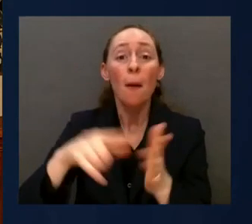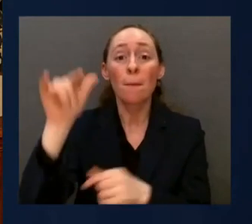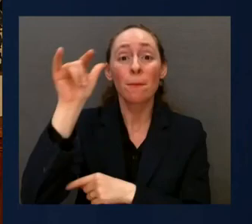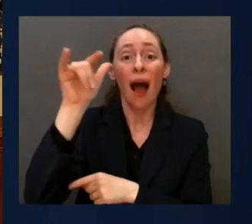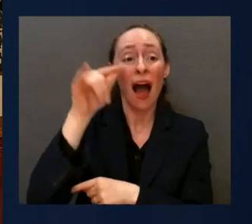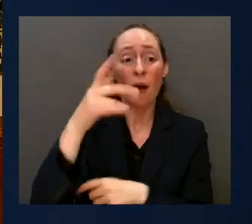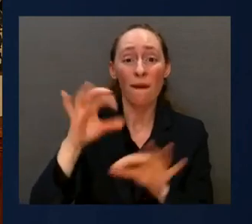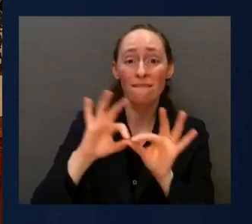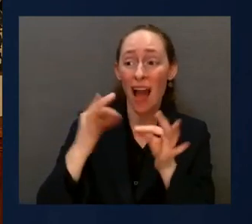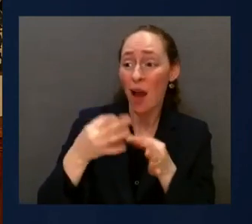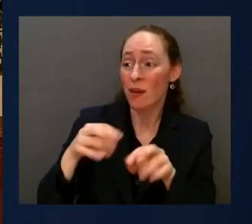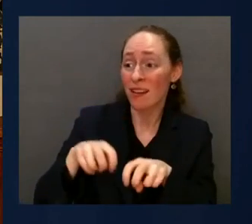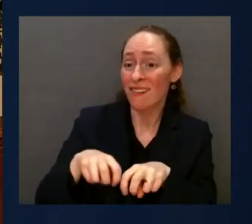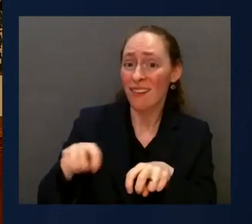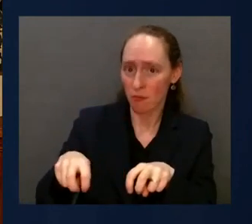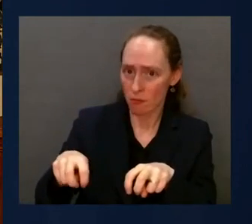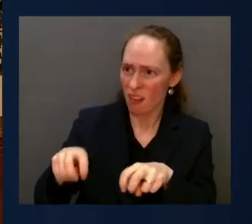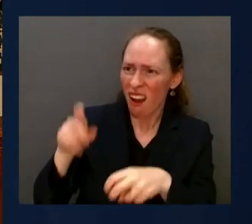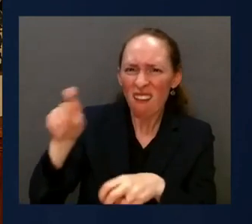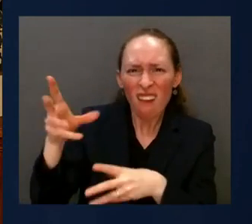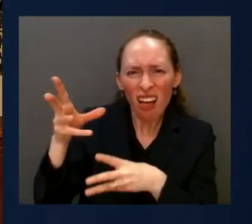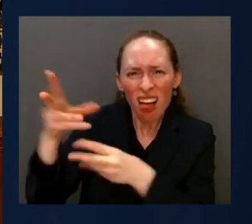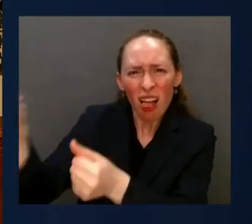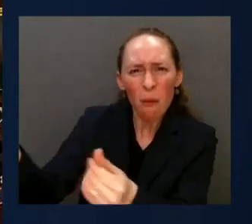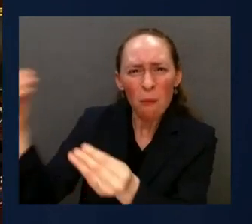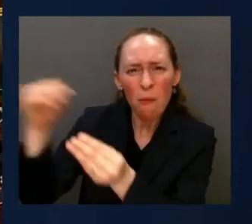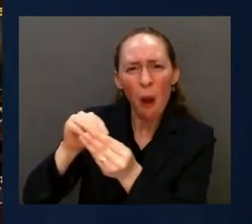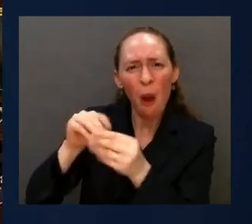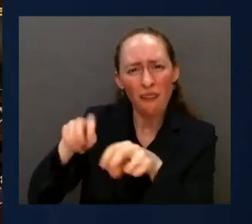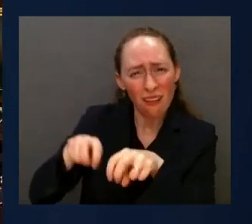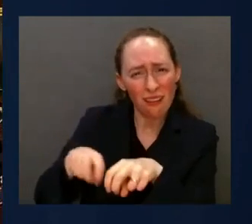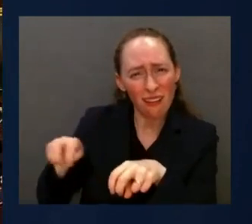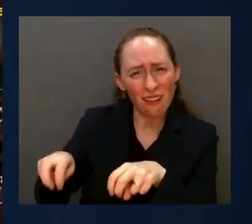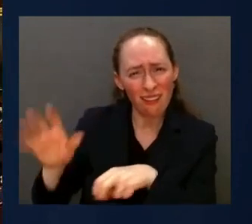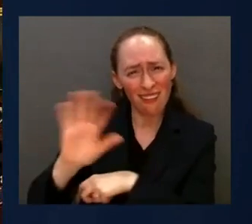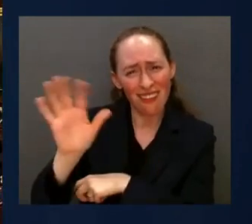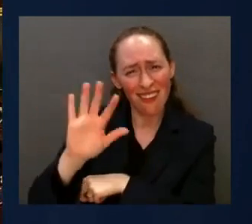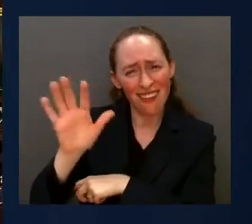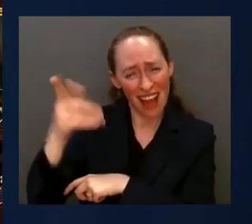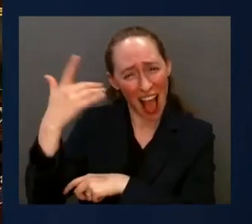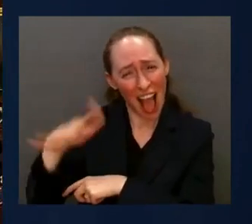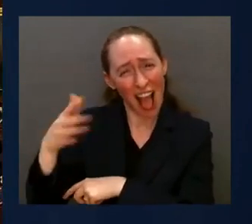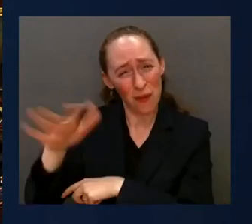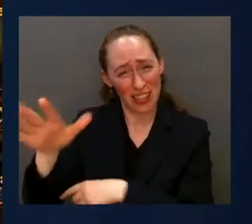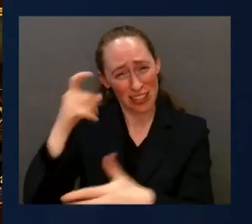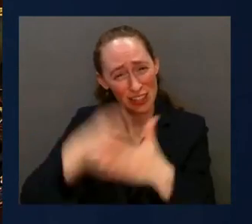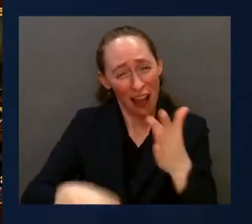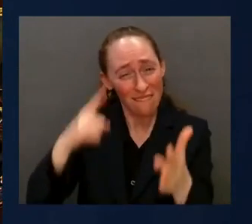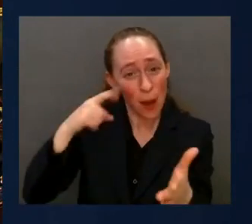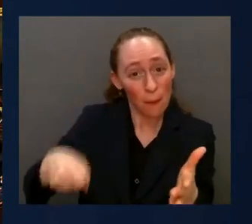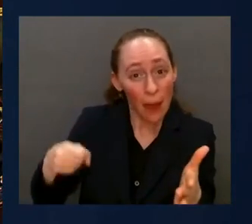baggage. Americans are tired of being. We're tired of being played for suckers.